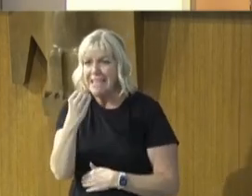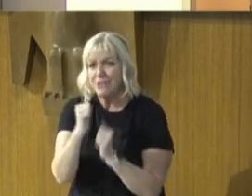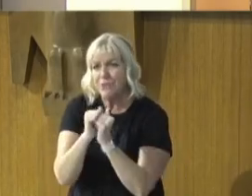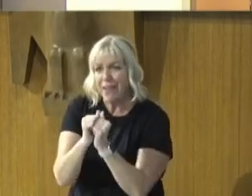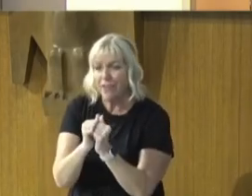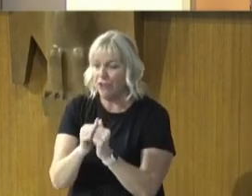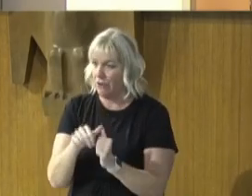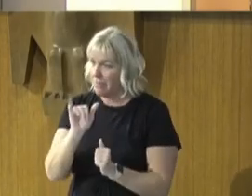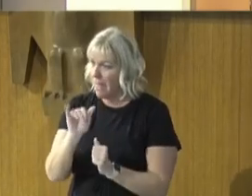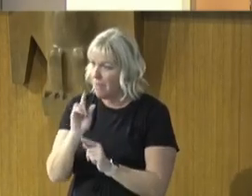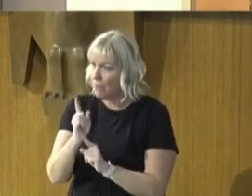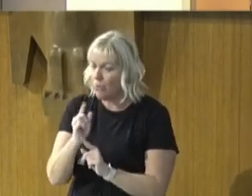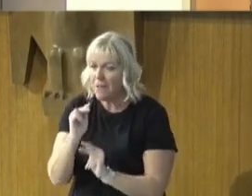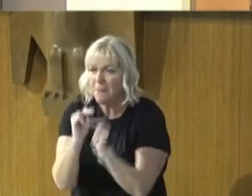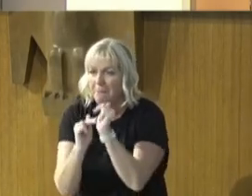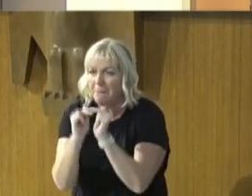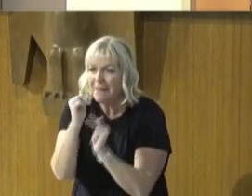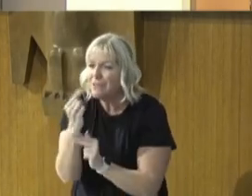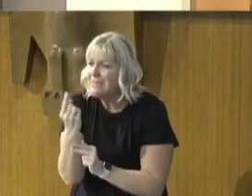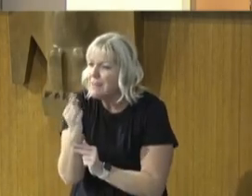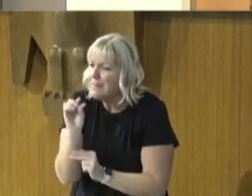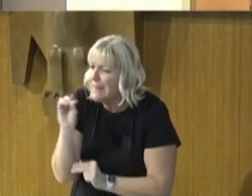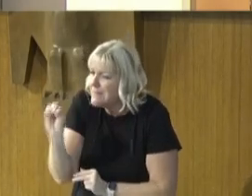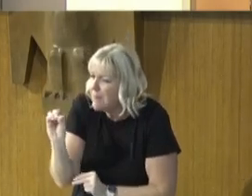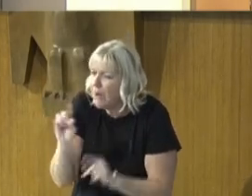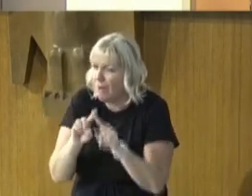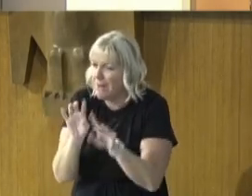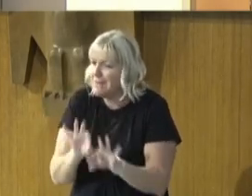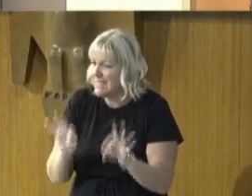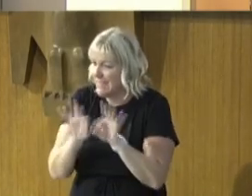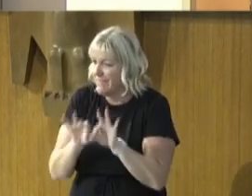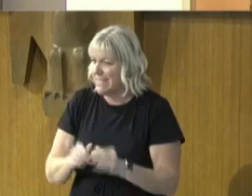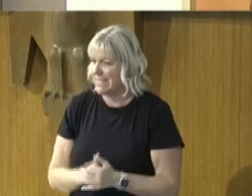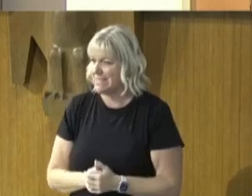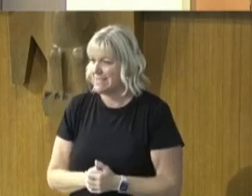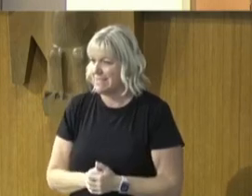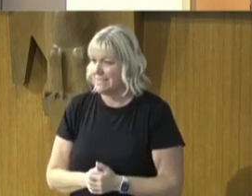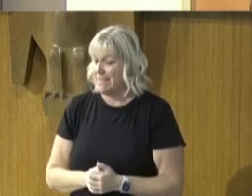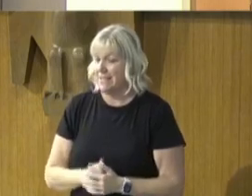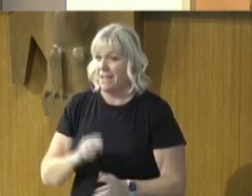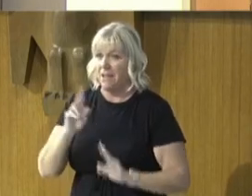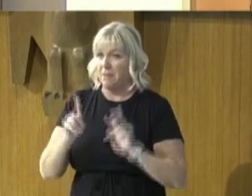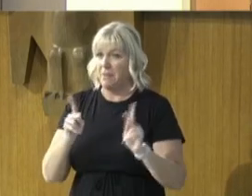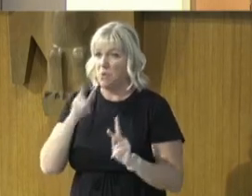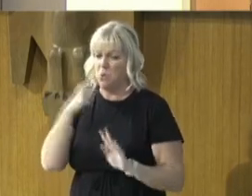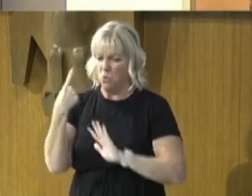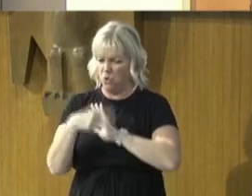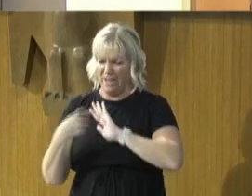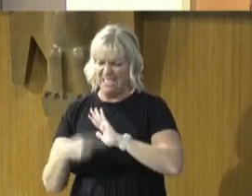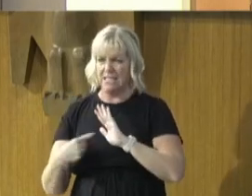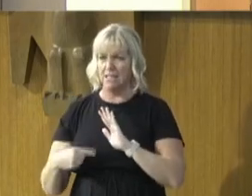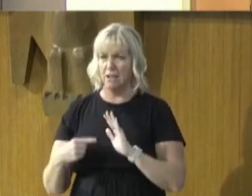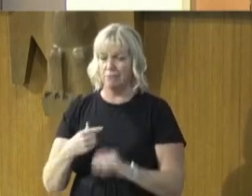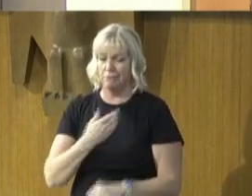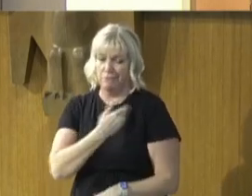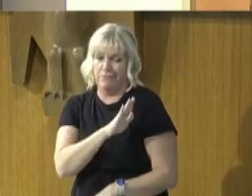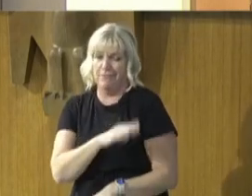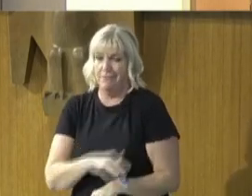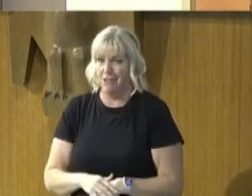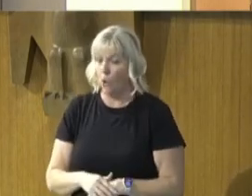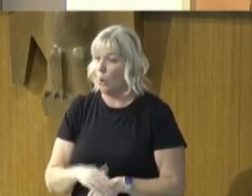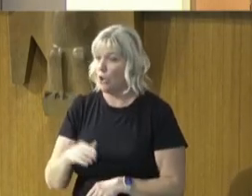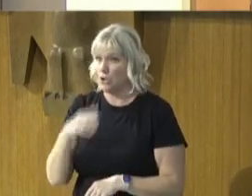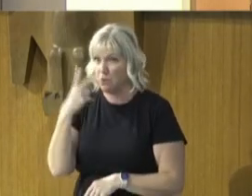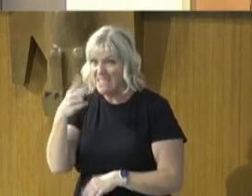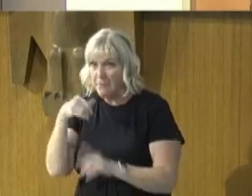building something small but significant. Every time you shrug off criticism or speak out against bullying or offer a